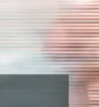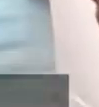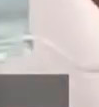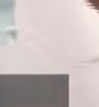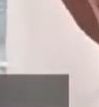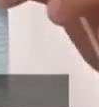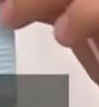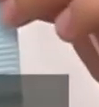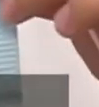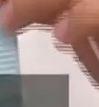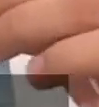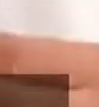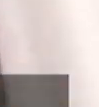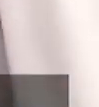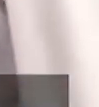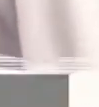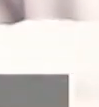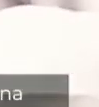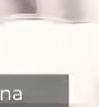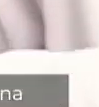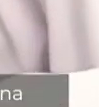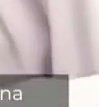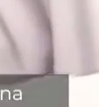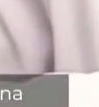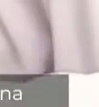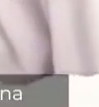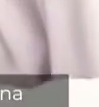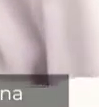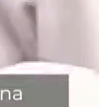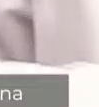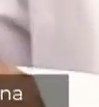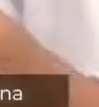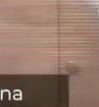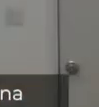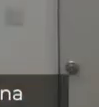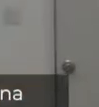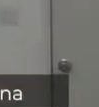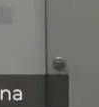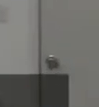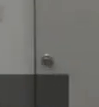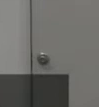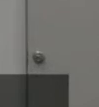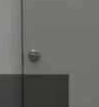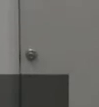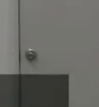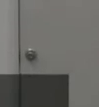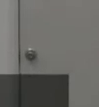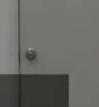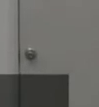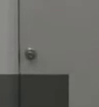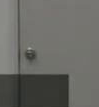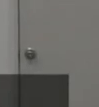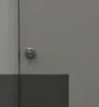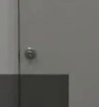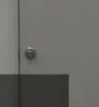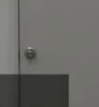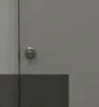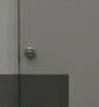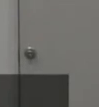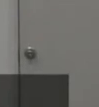your face mask is the following. Make sure you're using the right side.